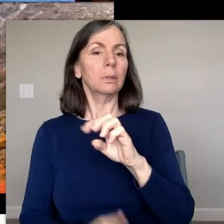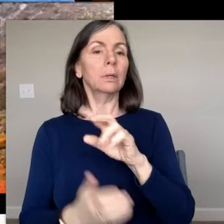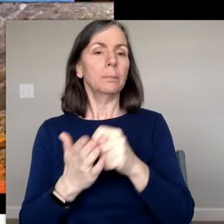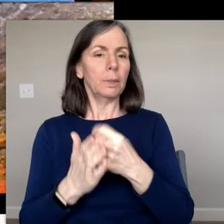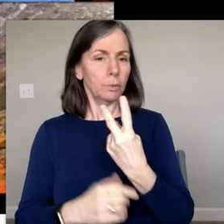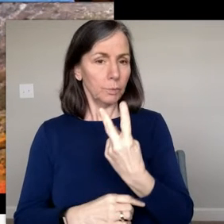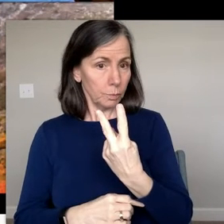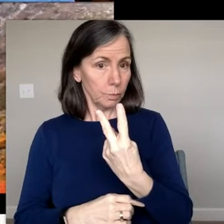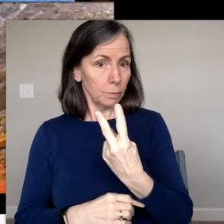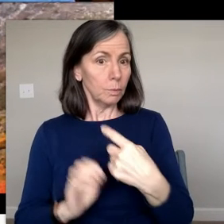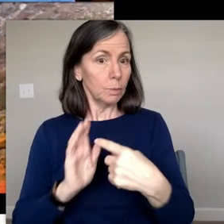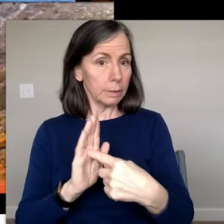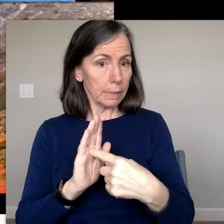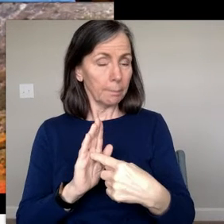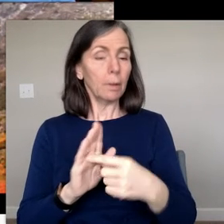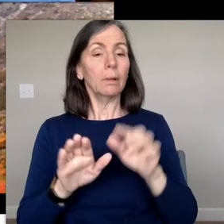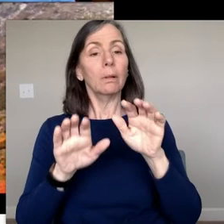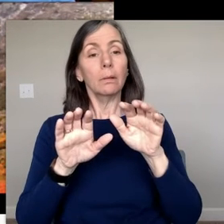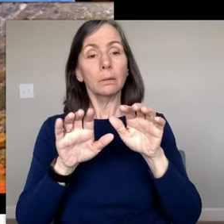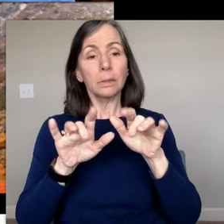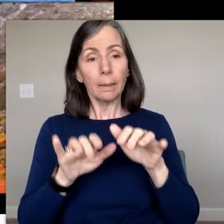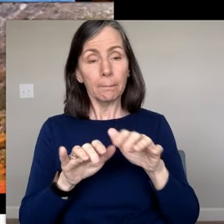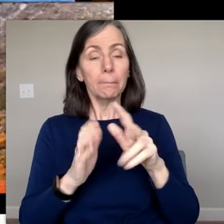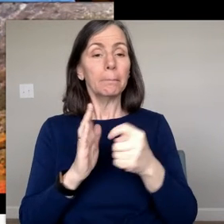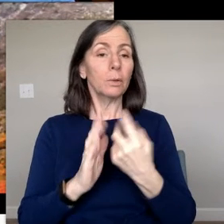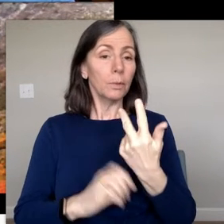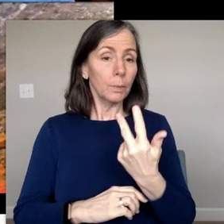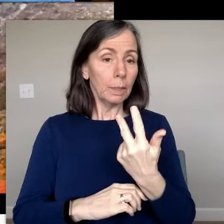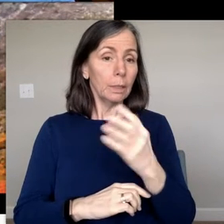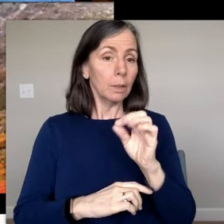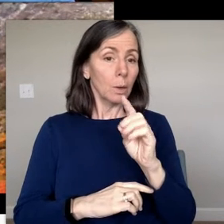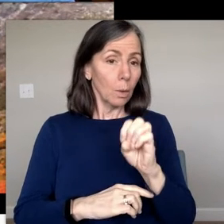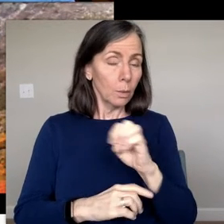your join code. For period 3, this is your join code.